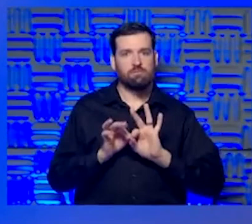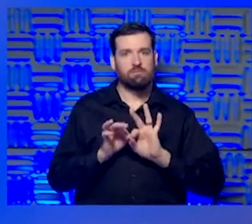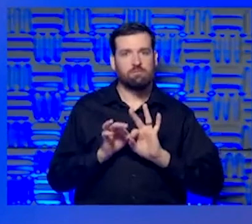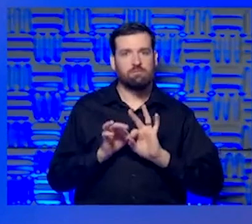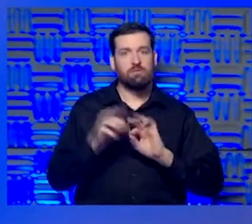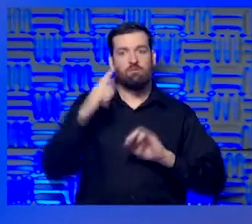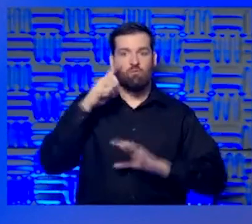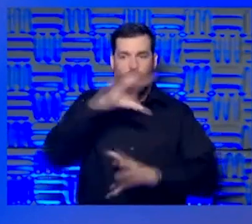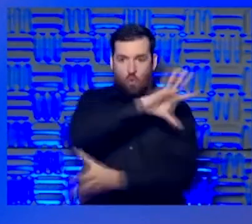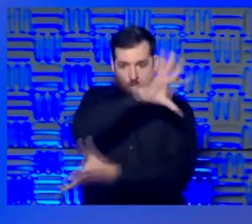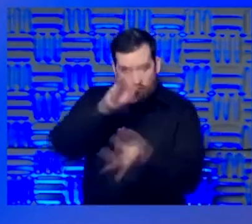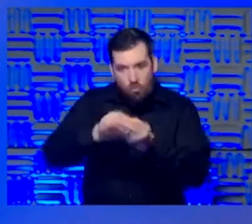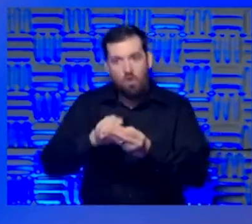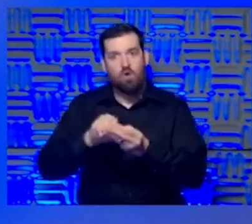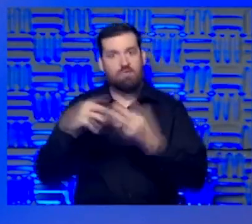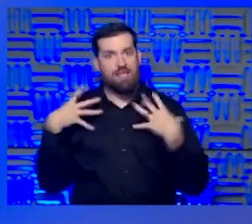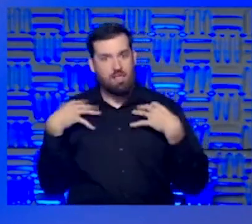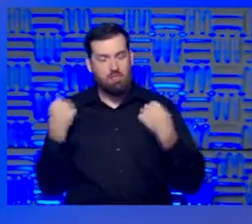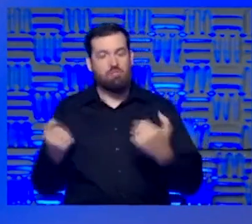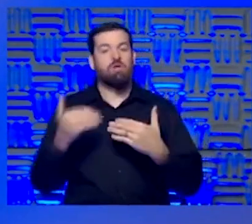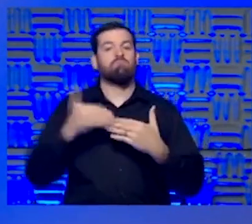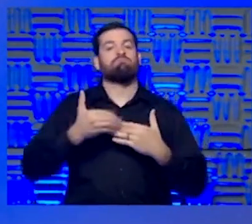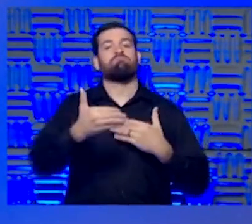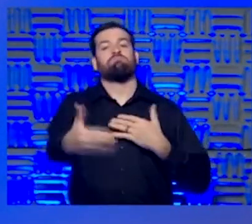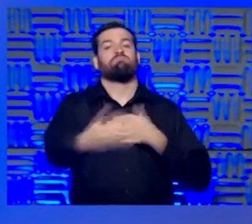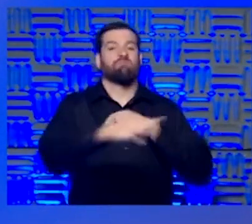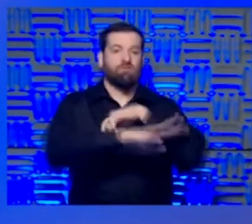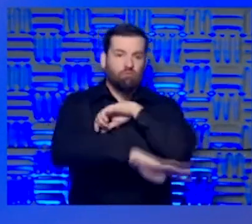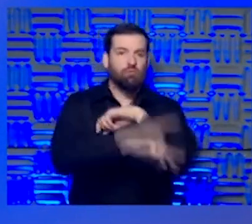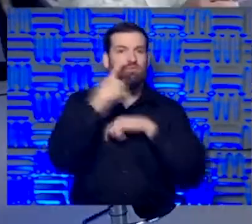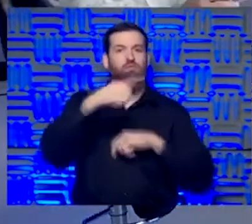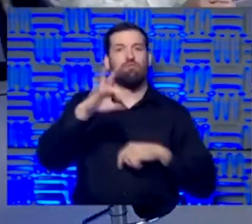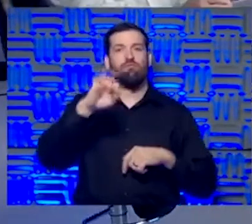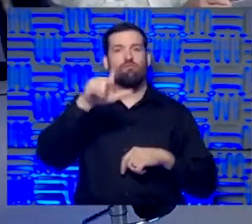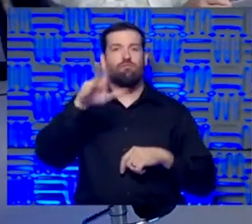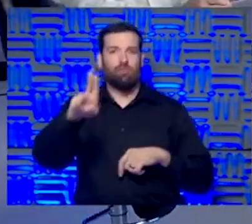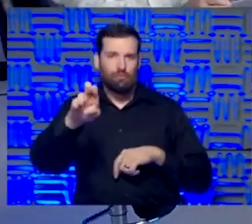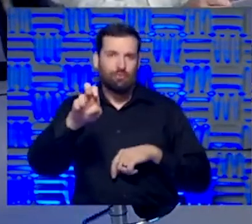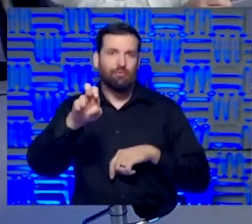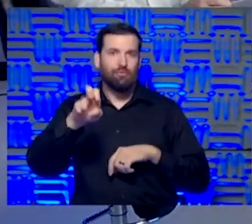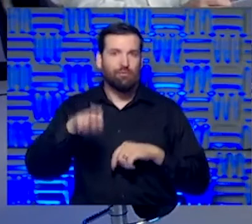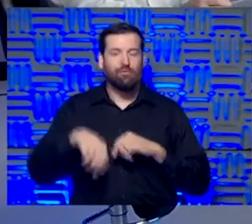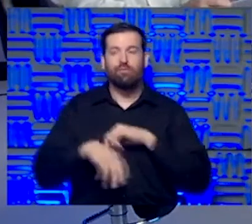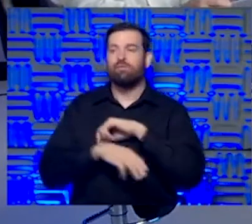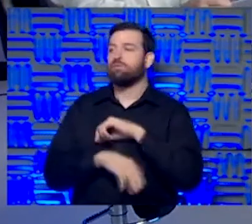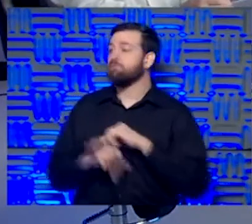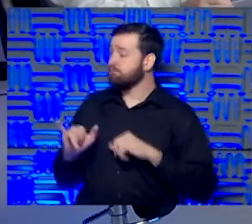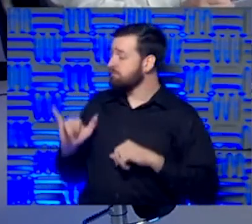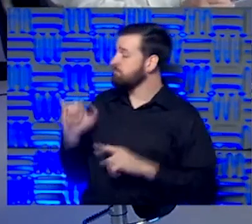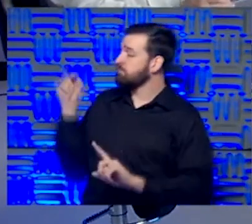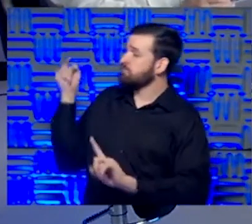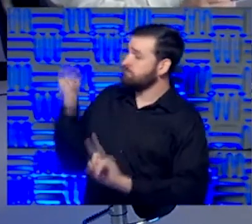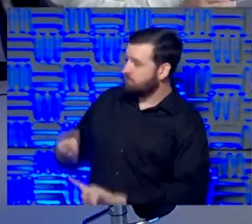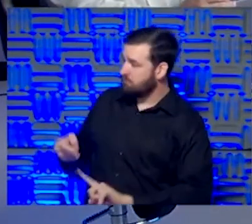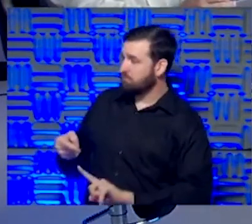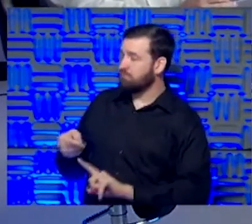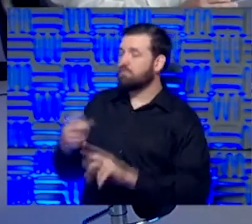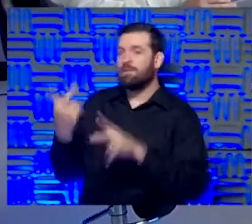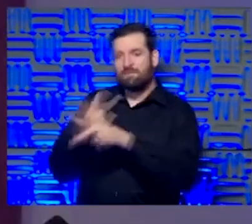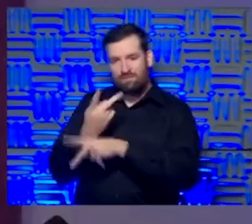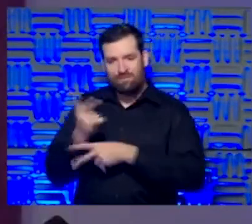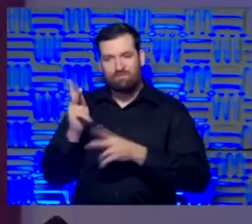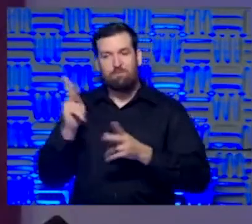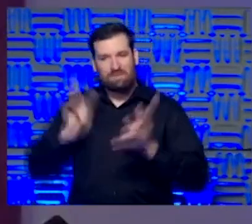overall health, and especially as we move into the fall with influenza vaccine as well. Rob? Comes down to people using their